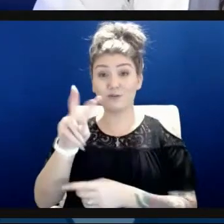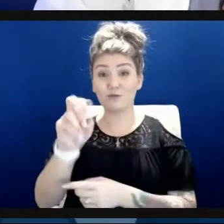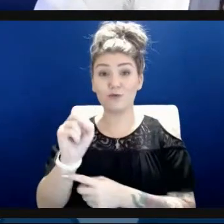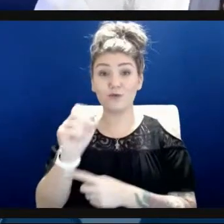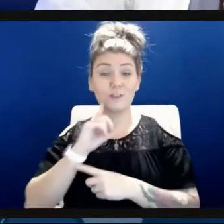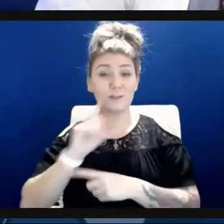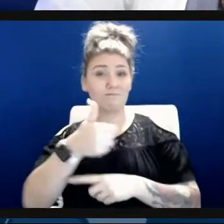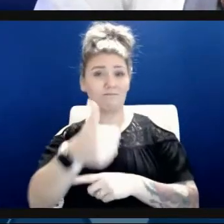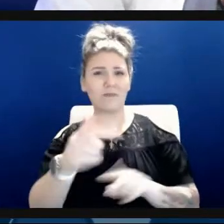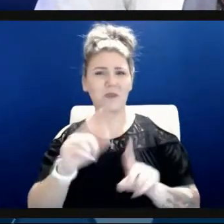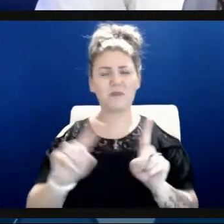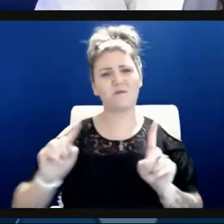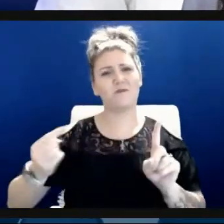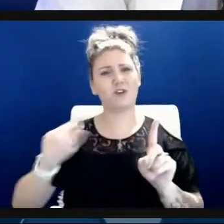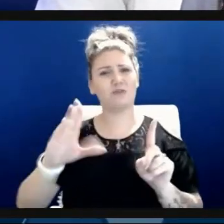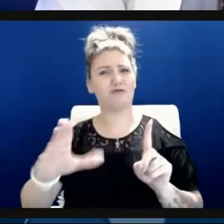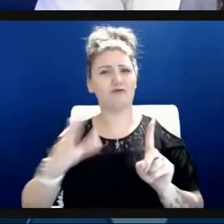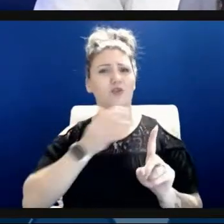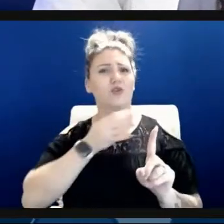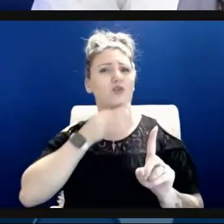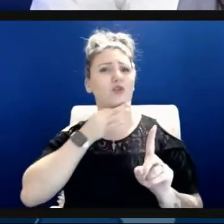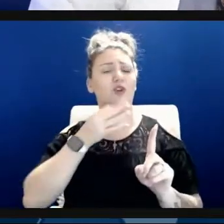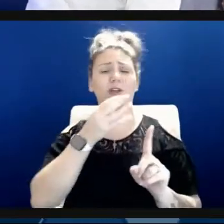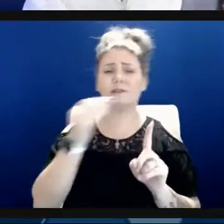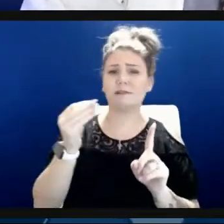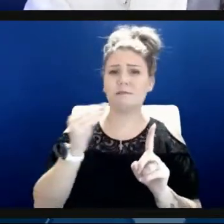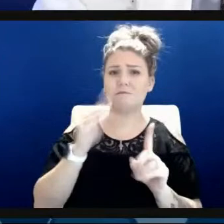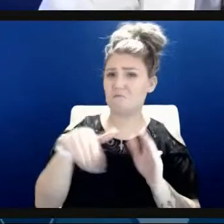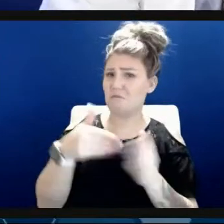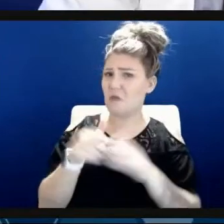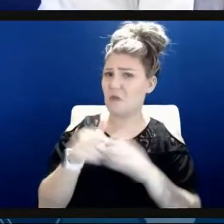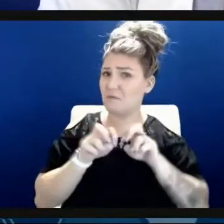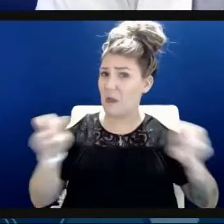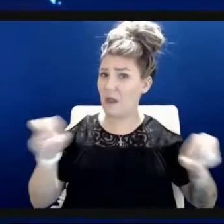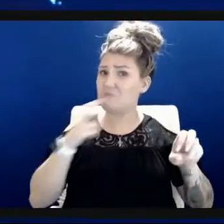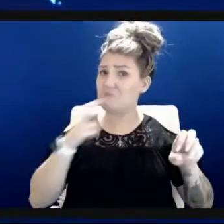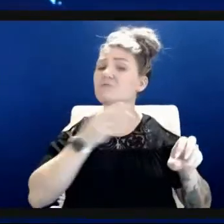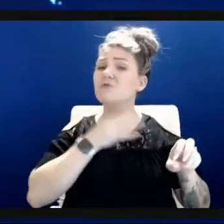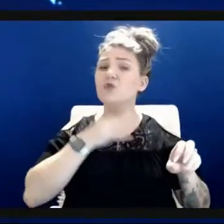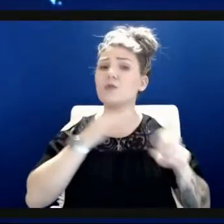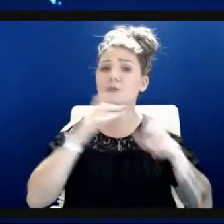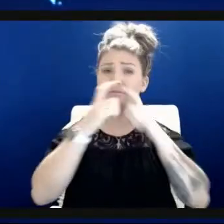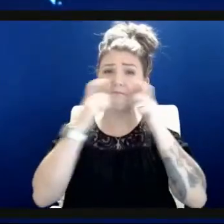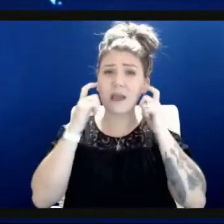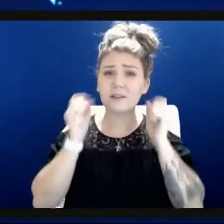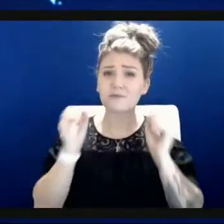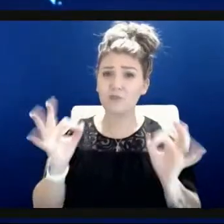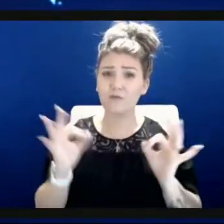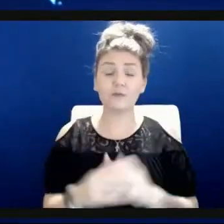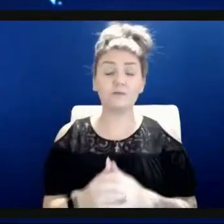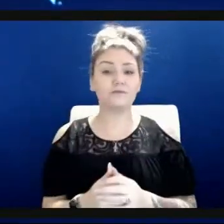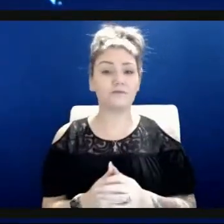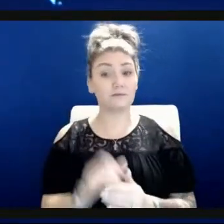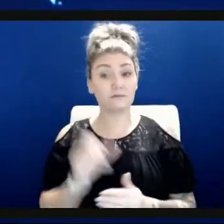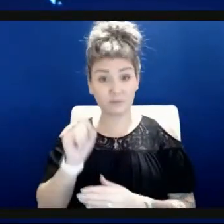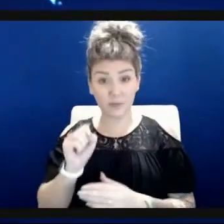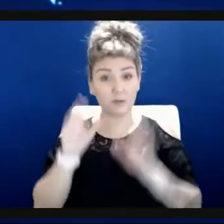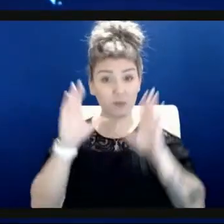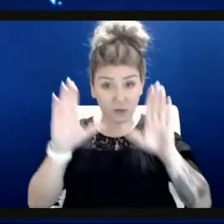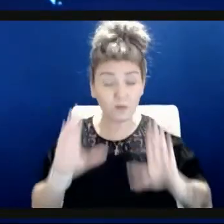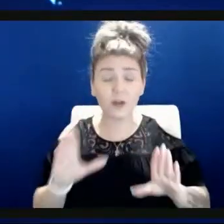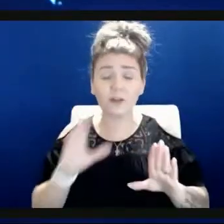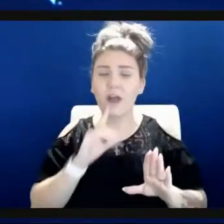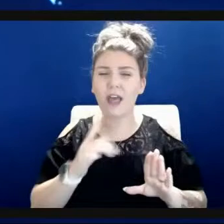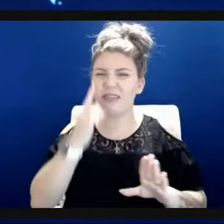your thoughts, the panel's thoughts on the masks simply coming off. Yeah, you know, it was a brave move. I think they're trying to make a point to America